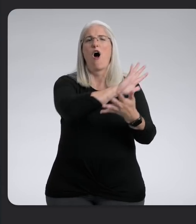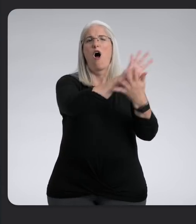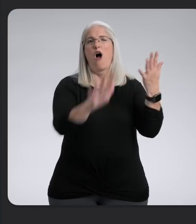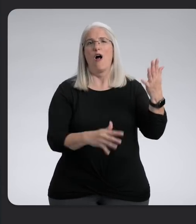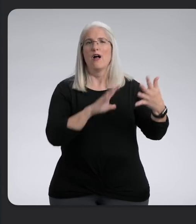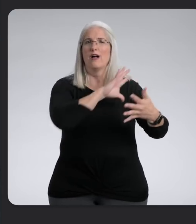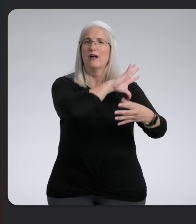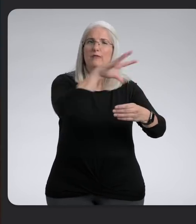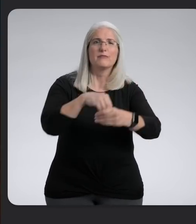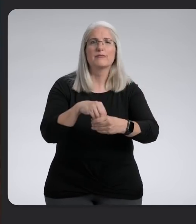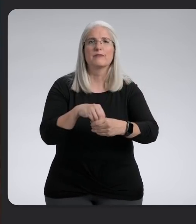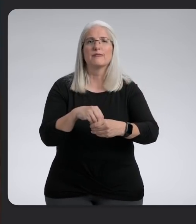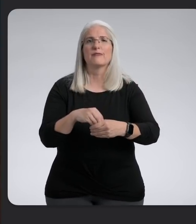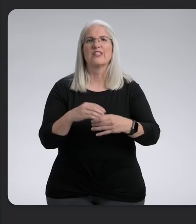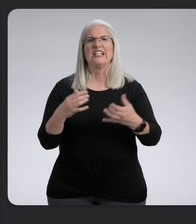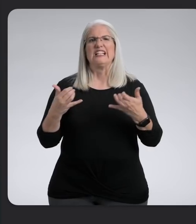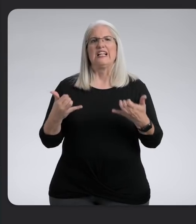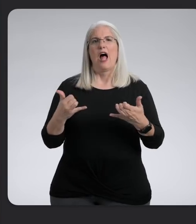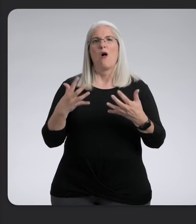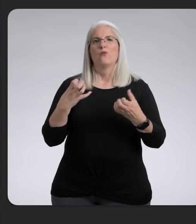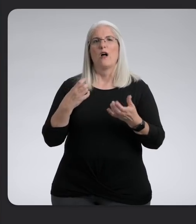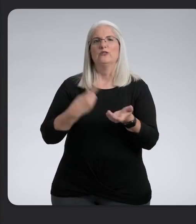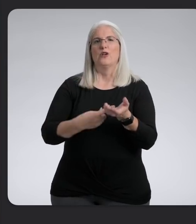let's get out of here.